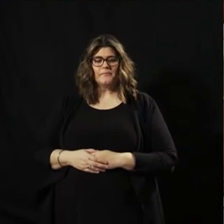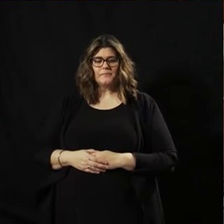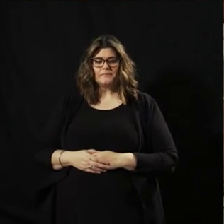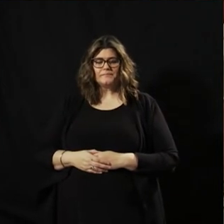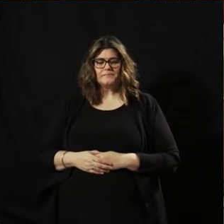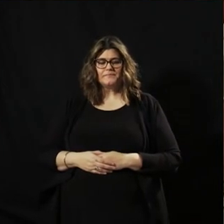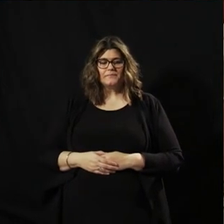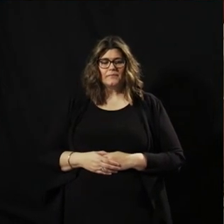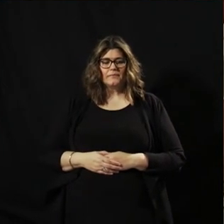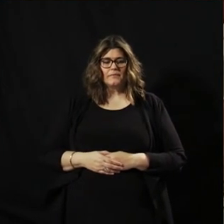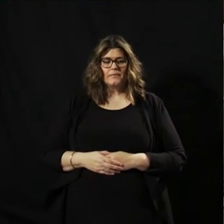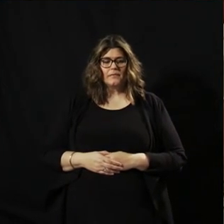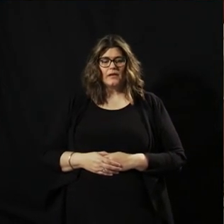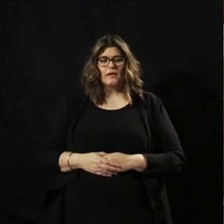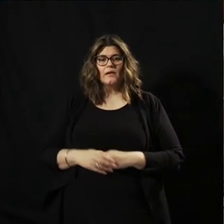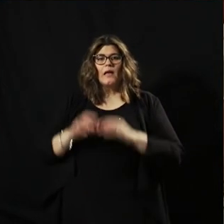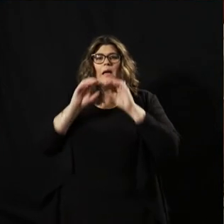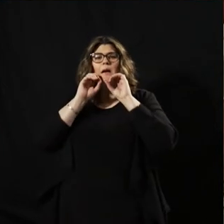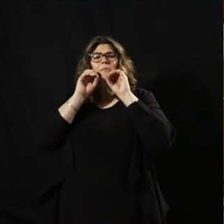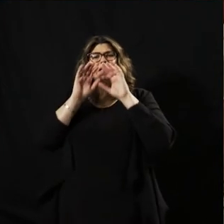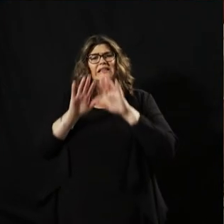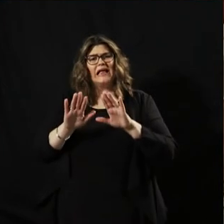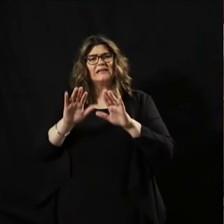graciously bless this water.